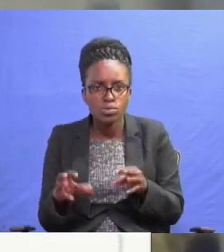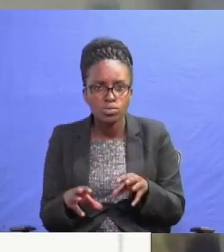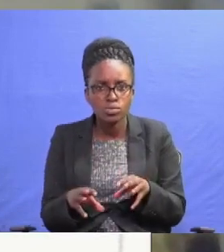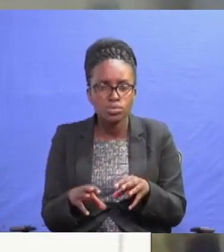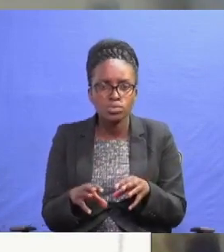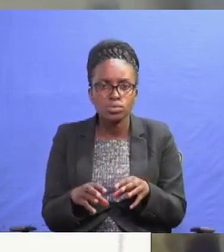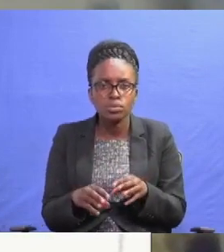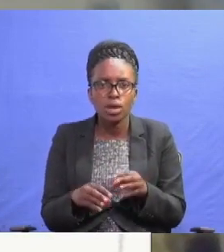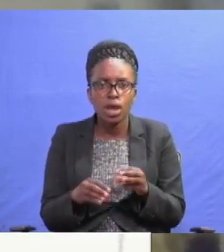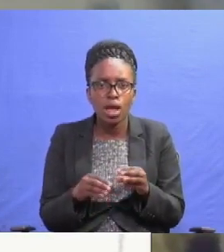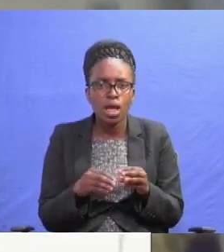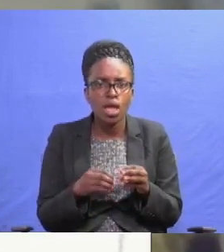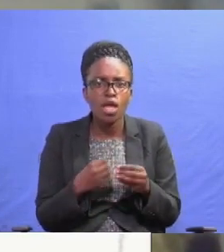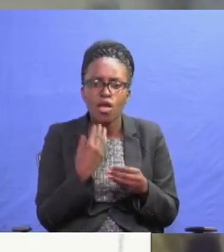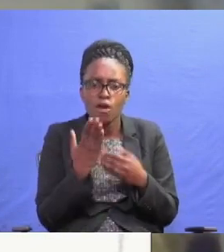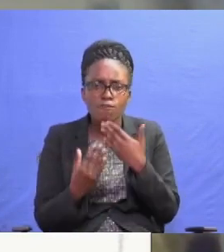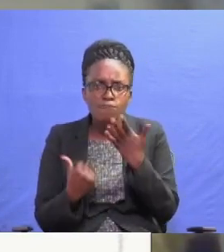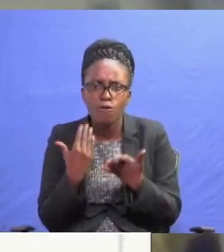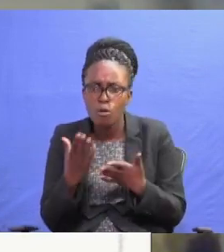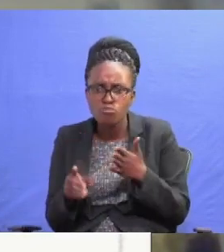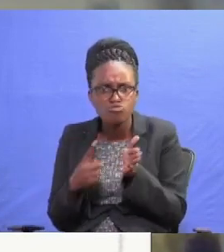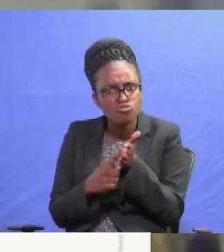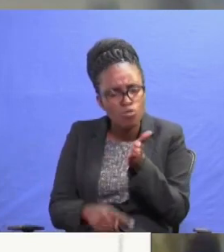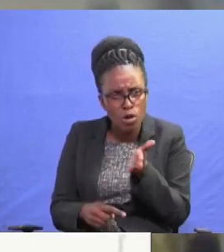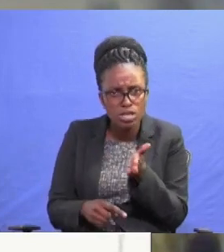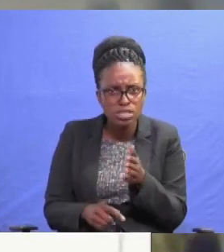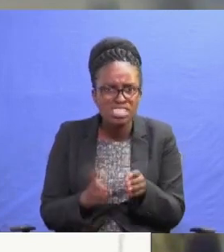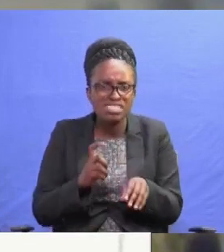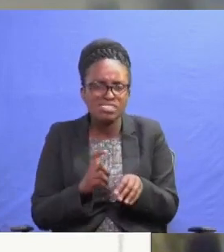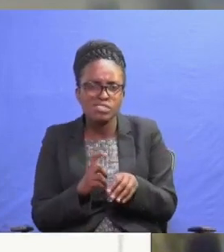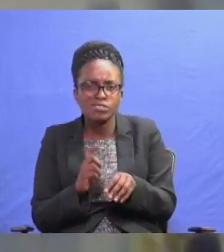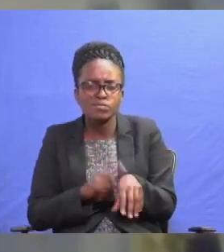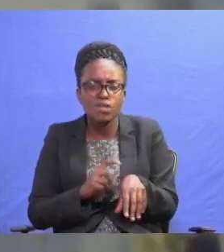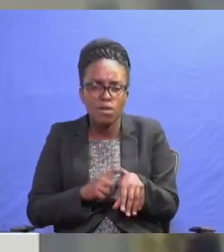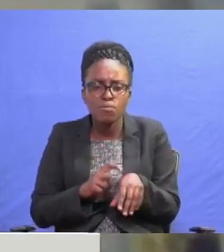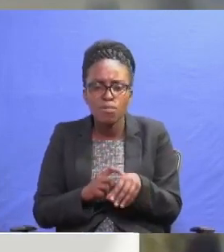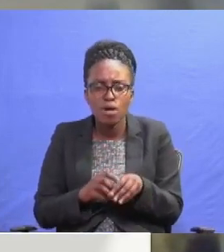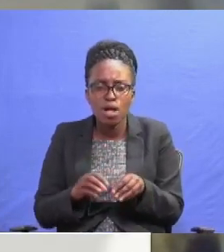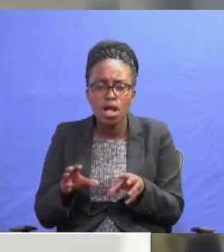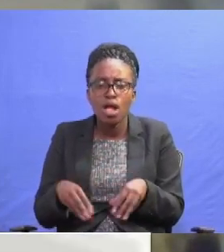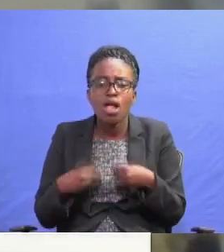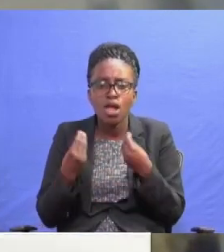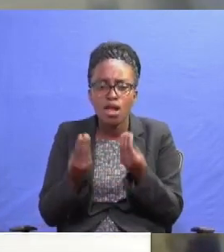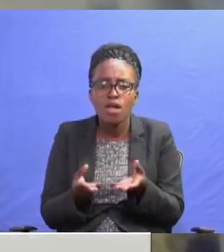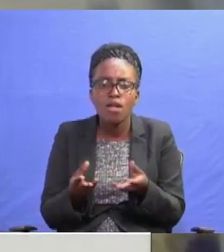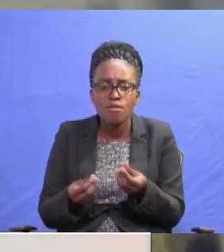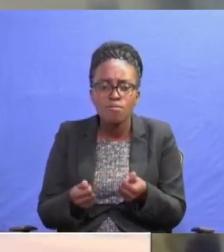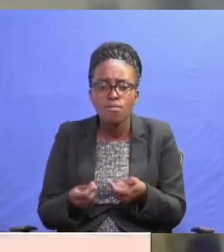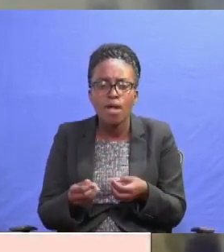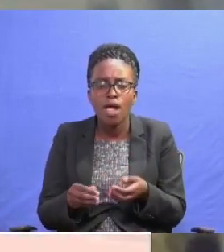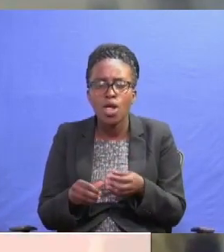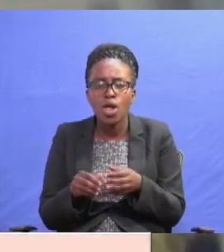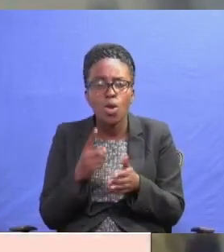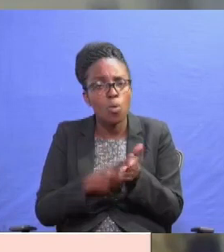what, who does what, when, who finances what, and to what extent those financings can take place.